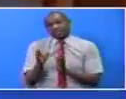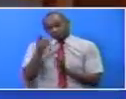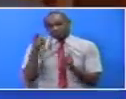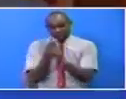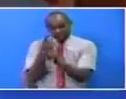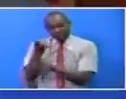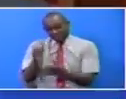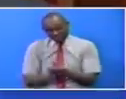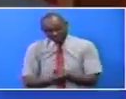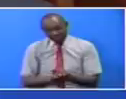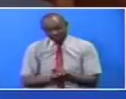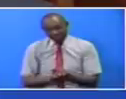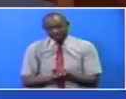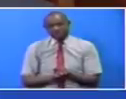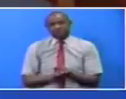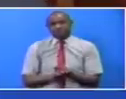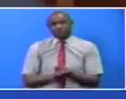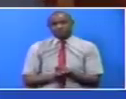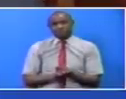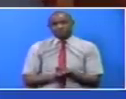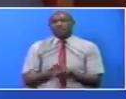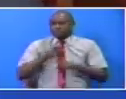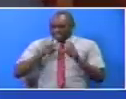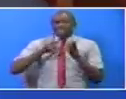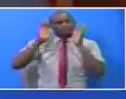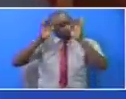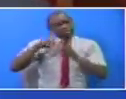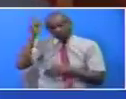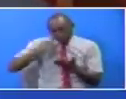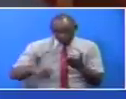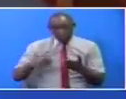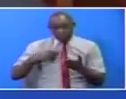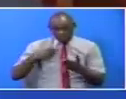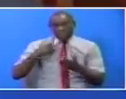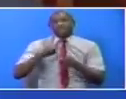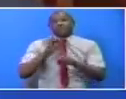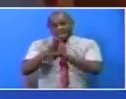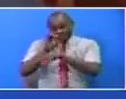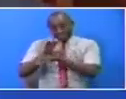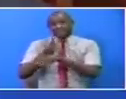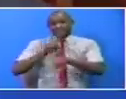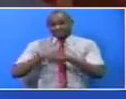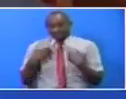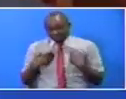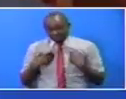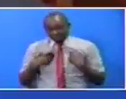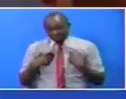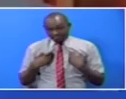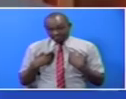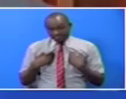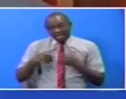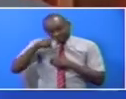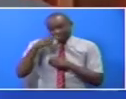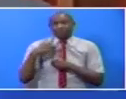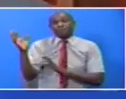immediate commitments. But most importantly, we are taking her through some counseling session so that